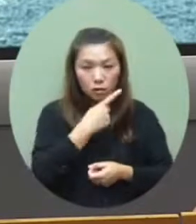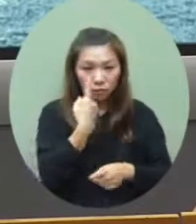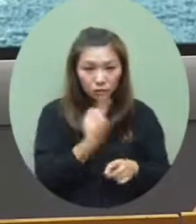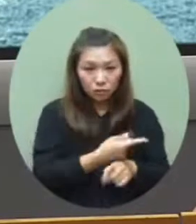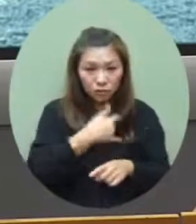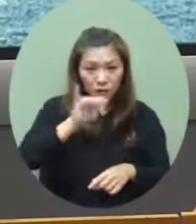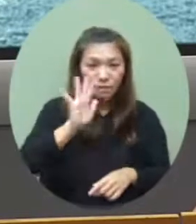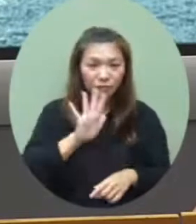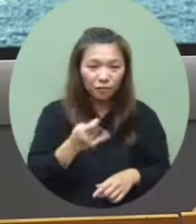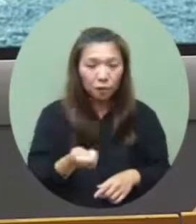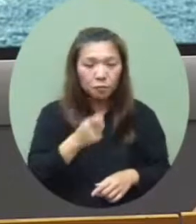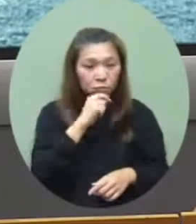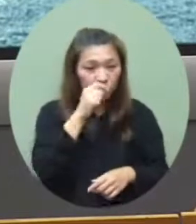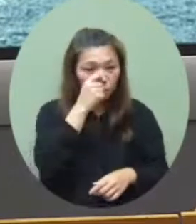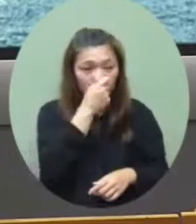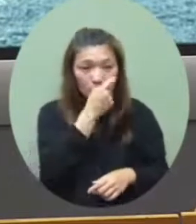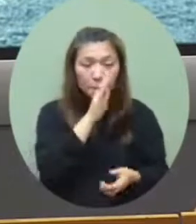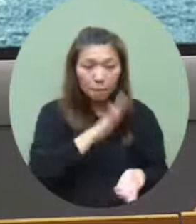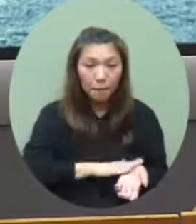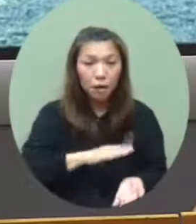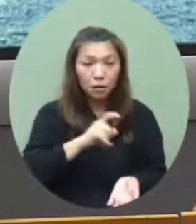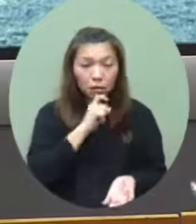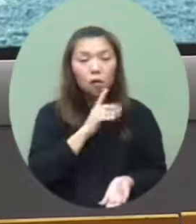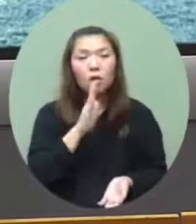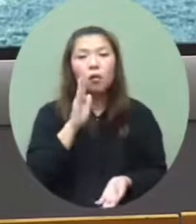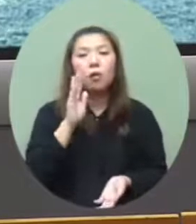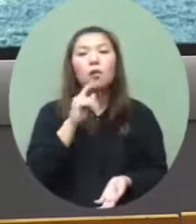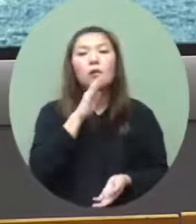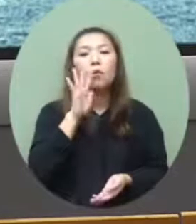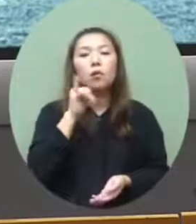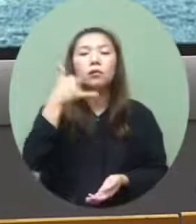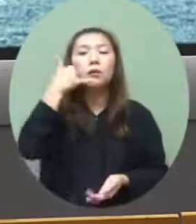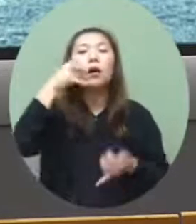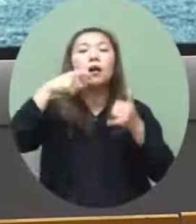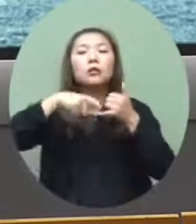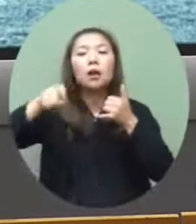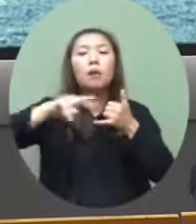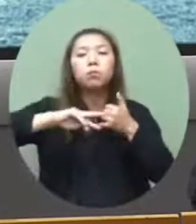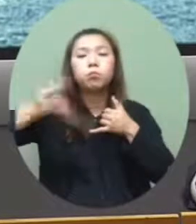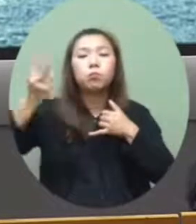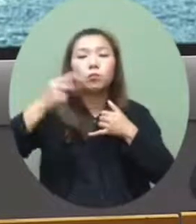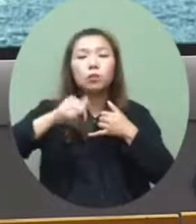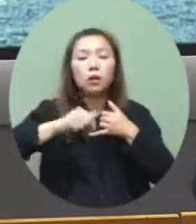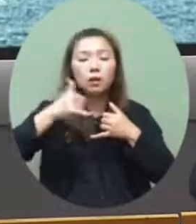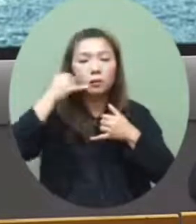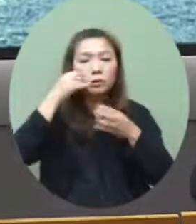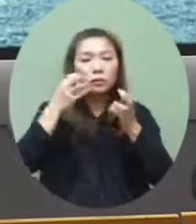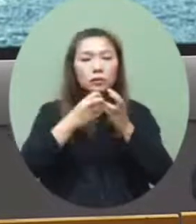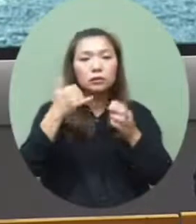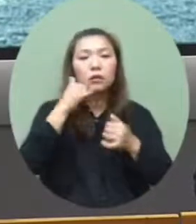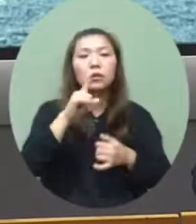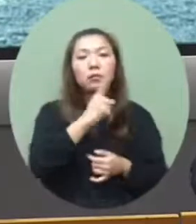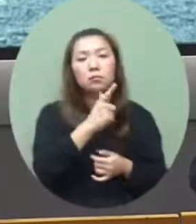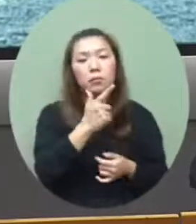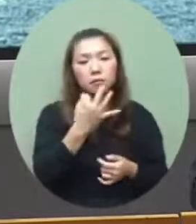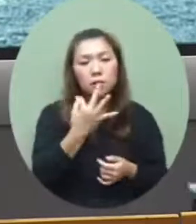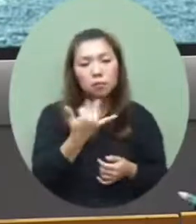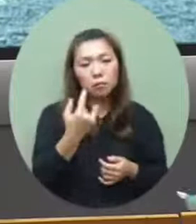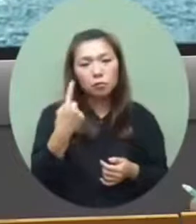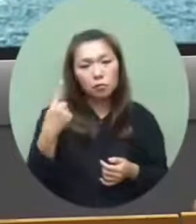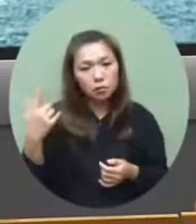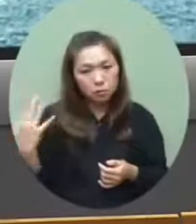see a doctor as quickly as possible. If you don't feel well enough to just go out and seek help, and if